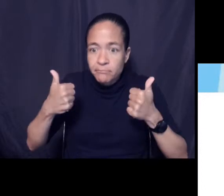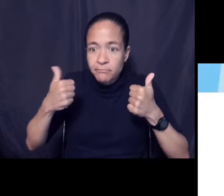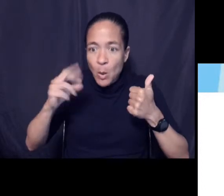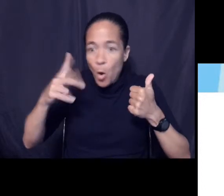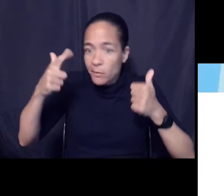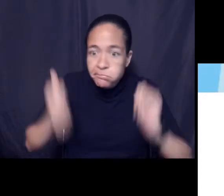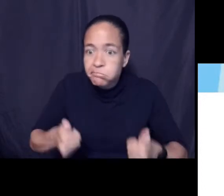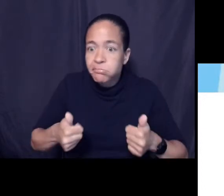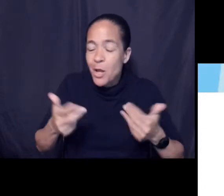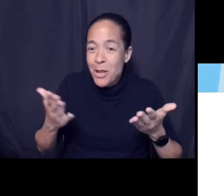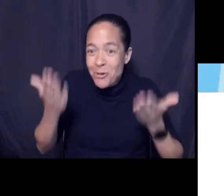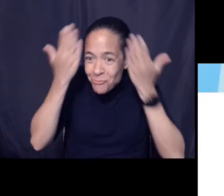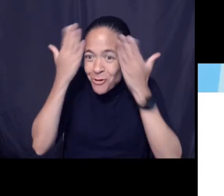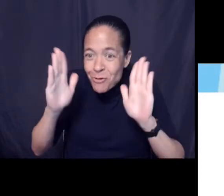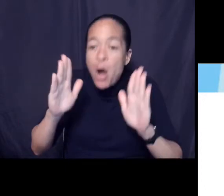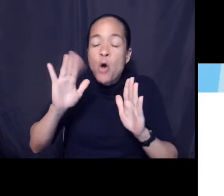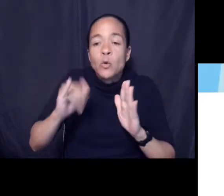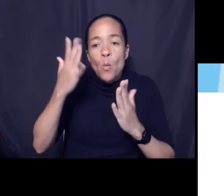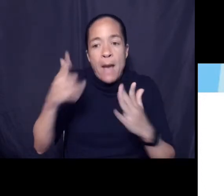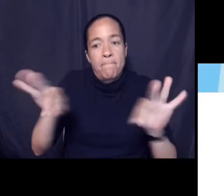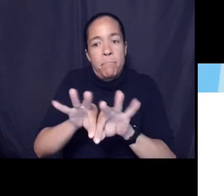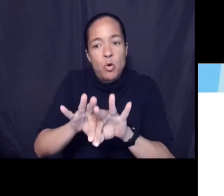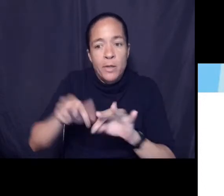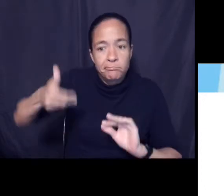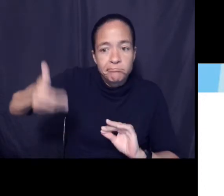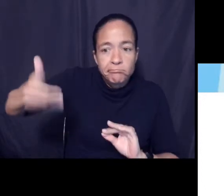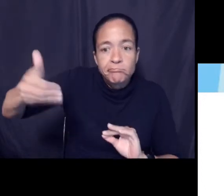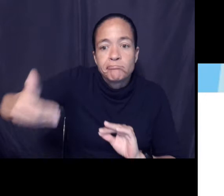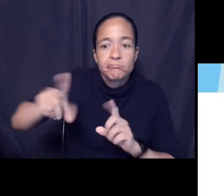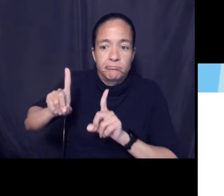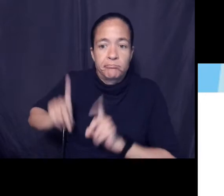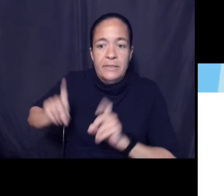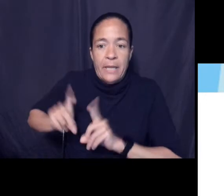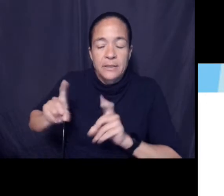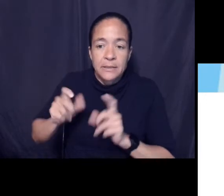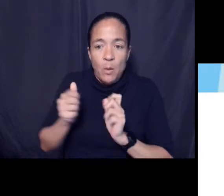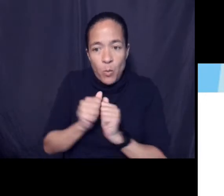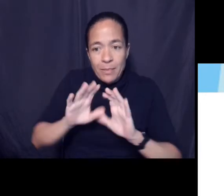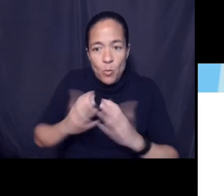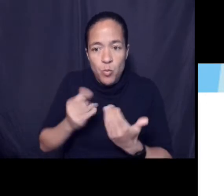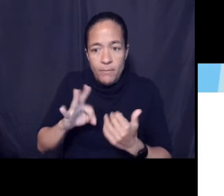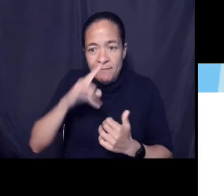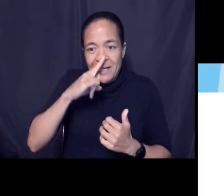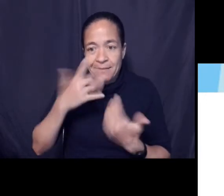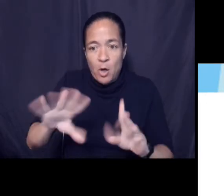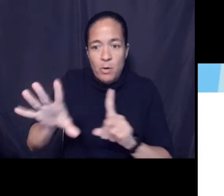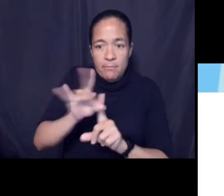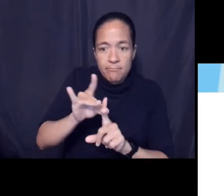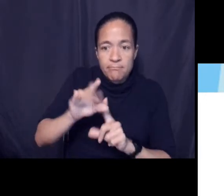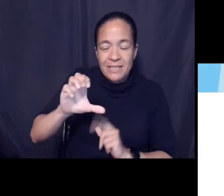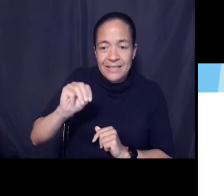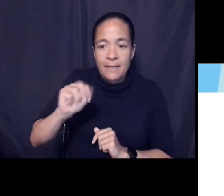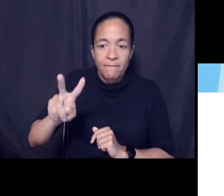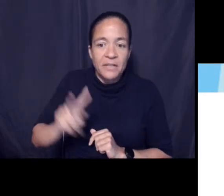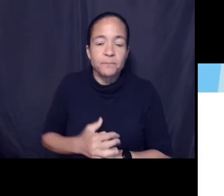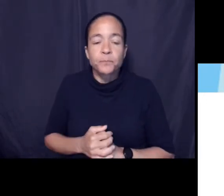how rapidly. So routine monitoring is extremely important with this population. Another recent